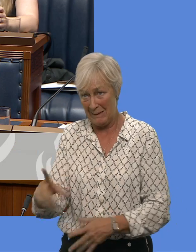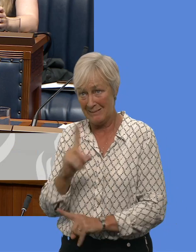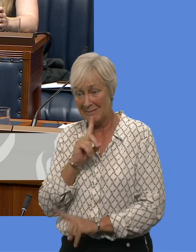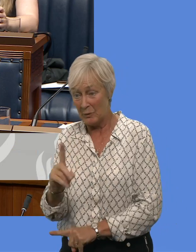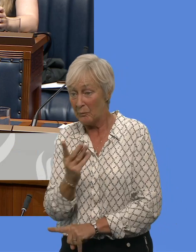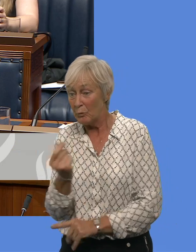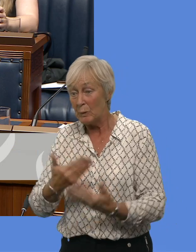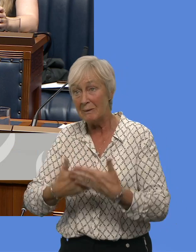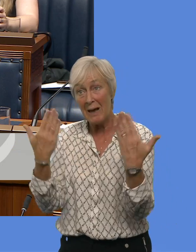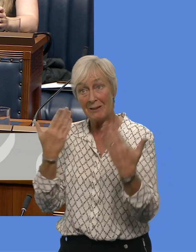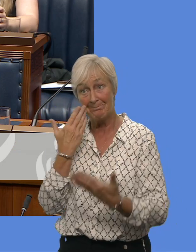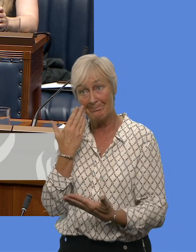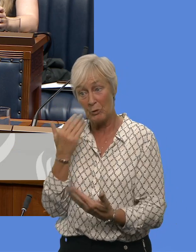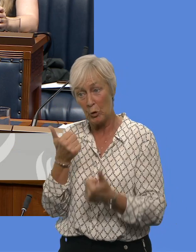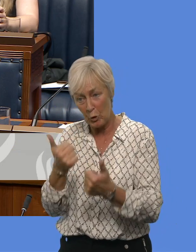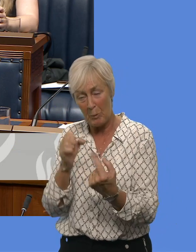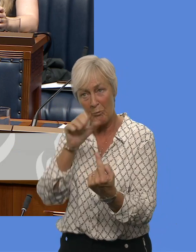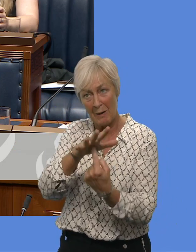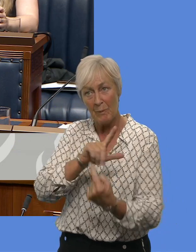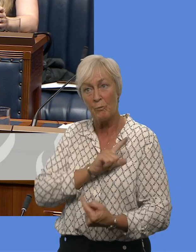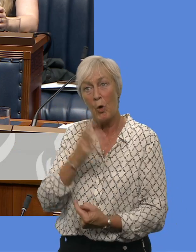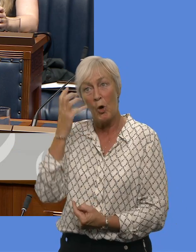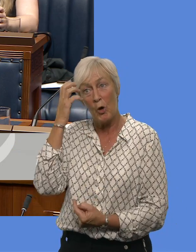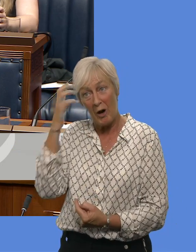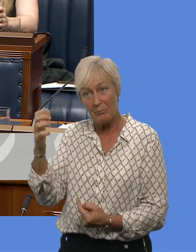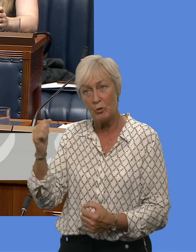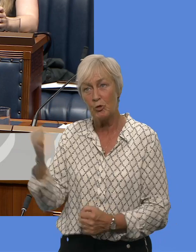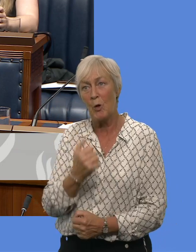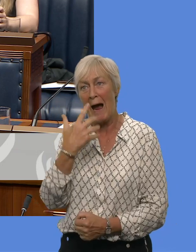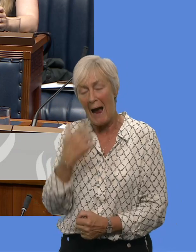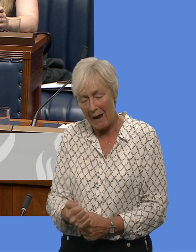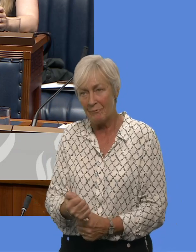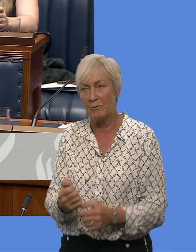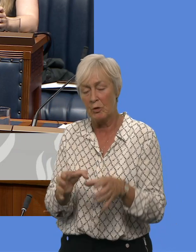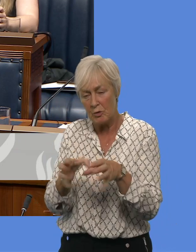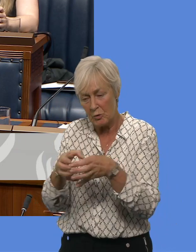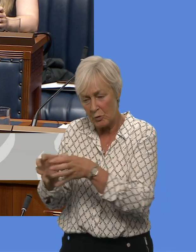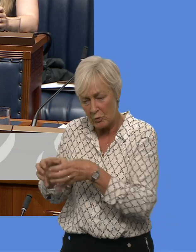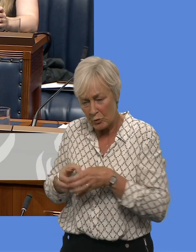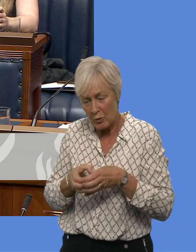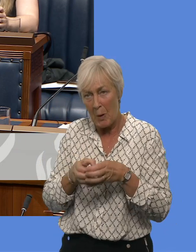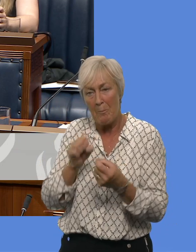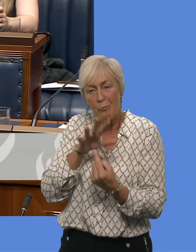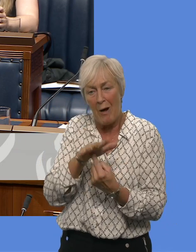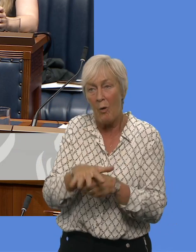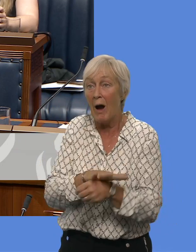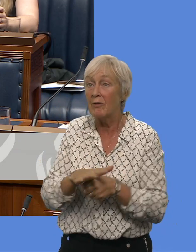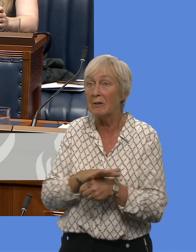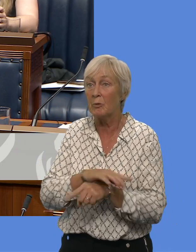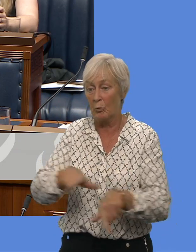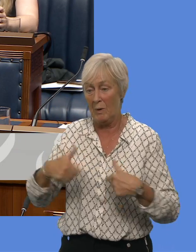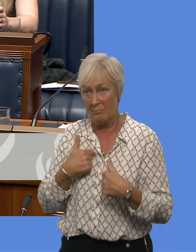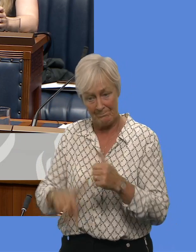days ago that a good priority for programme for government should have a small number of priority areas. And we have set